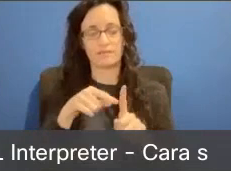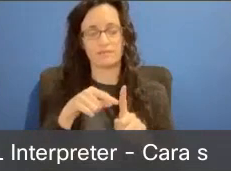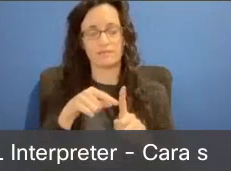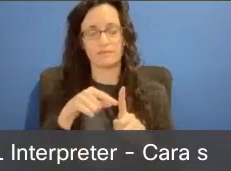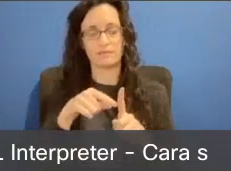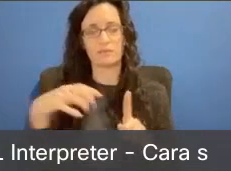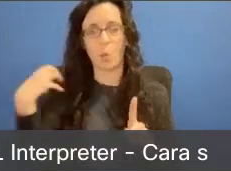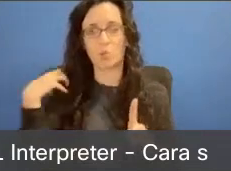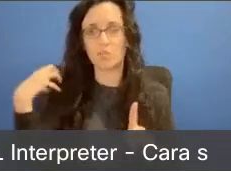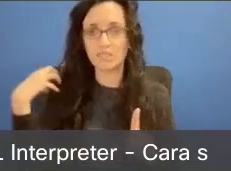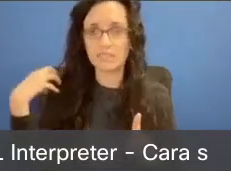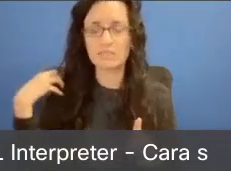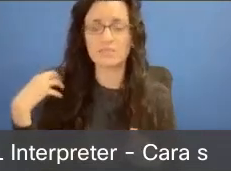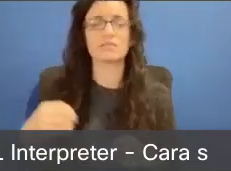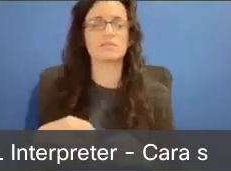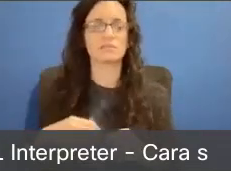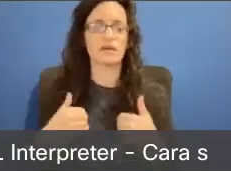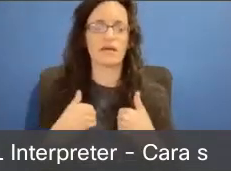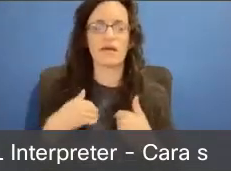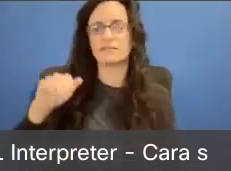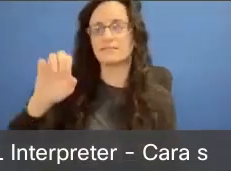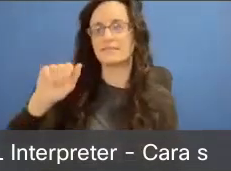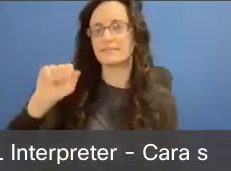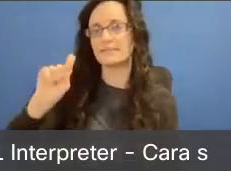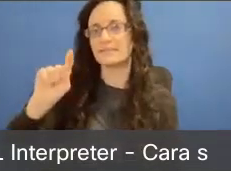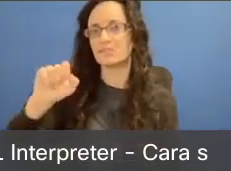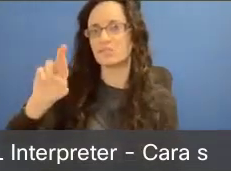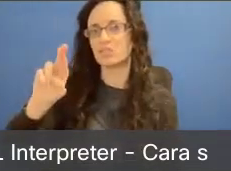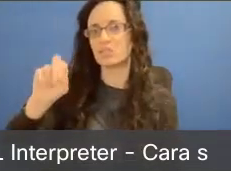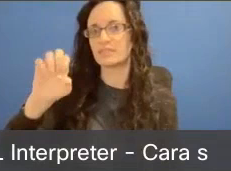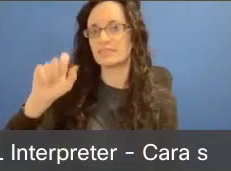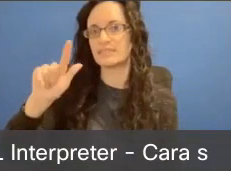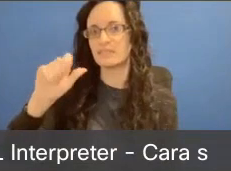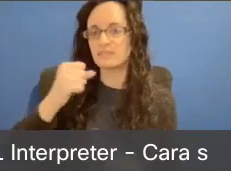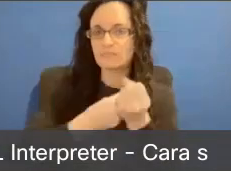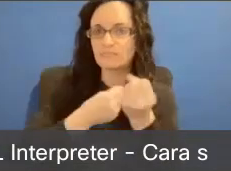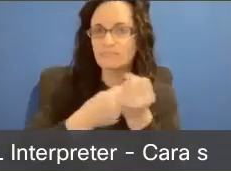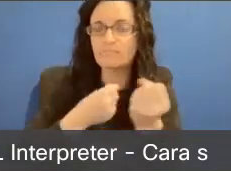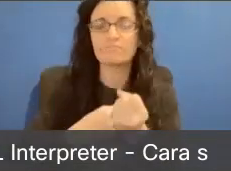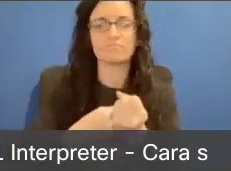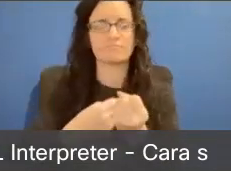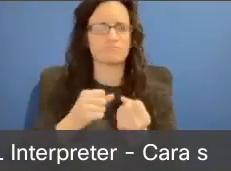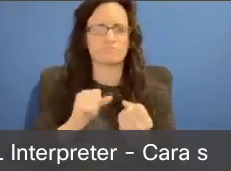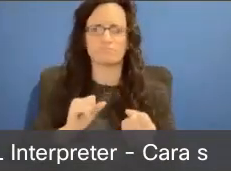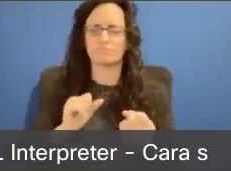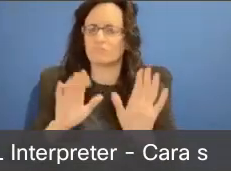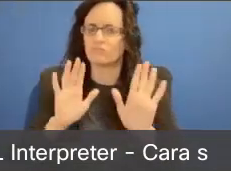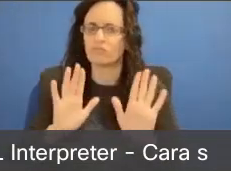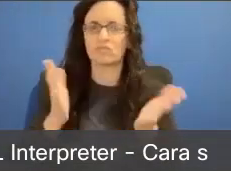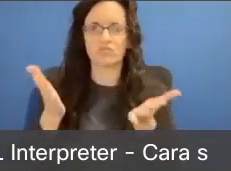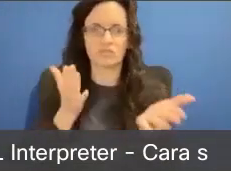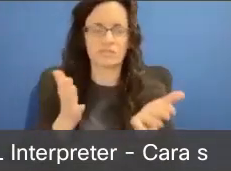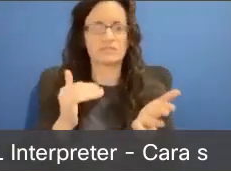coaching in place, has Easter seals in place, 2 very good services that allow for